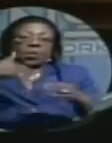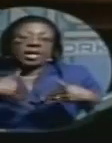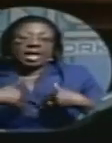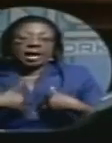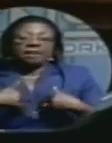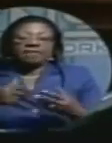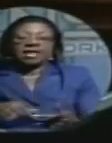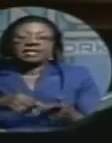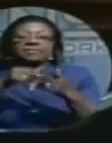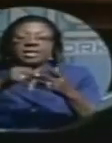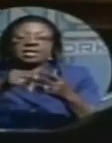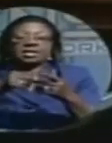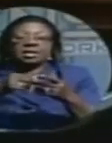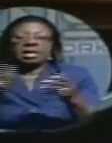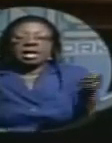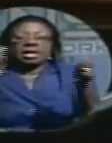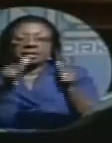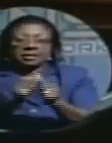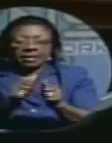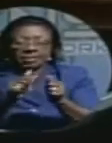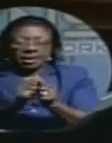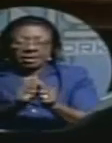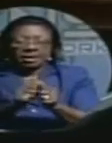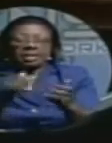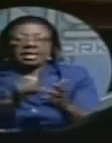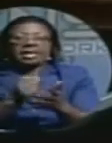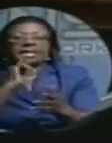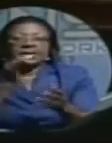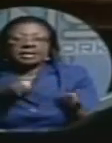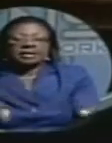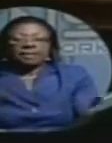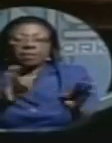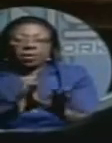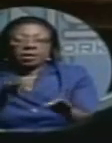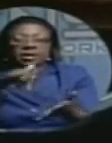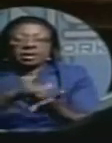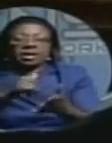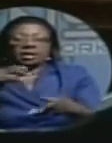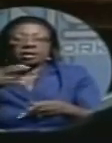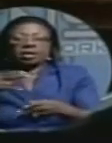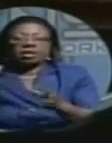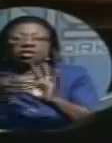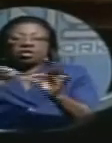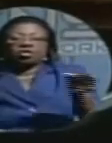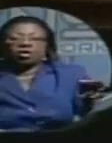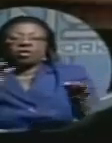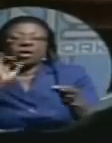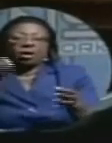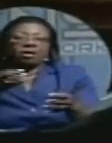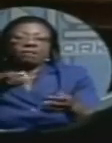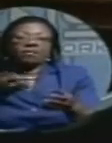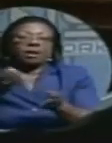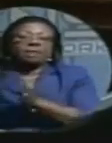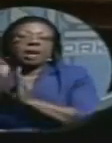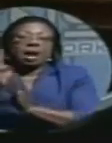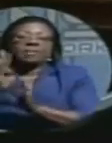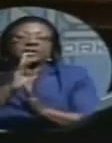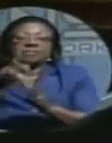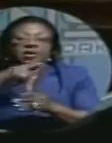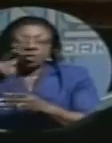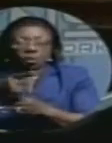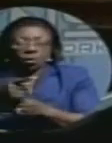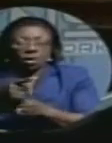that the story of the Bahamas be told. And what he had to say is something I want you to